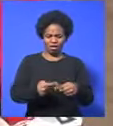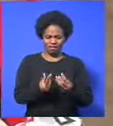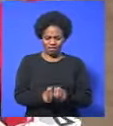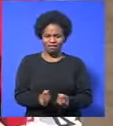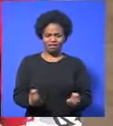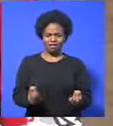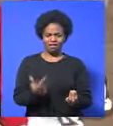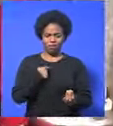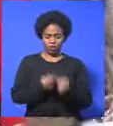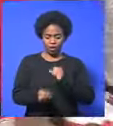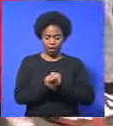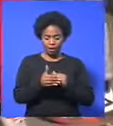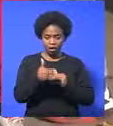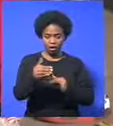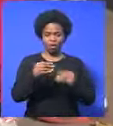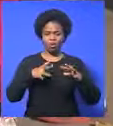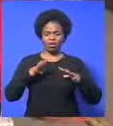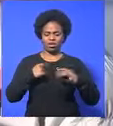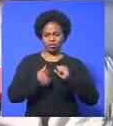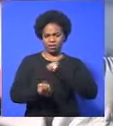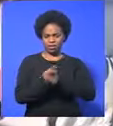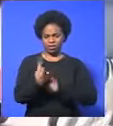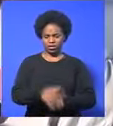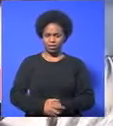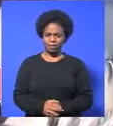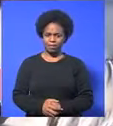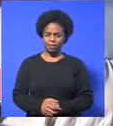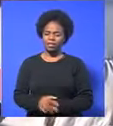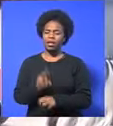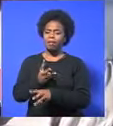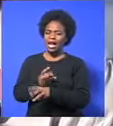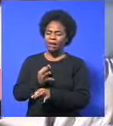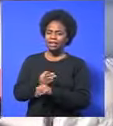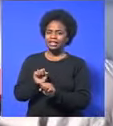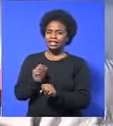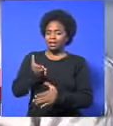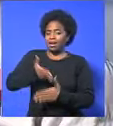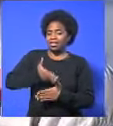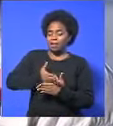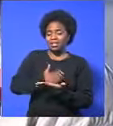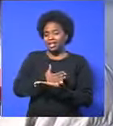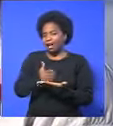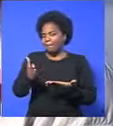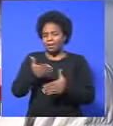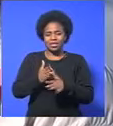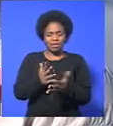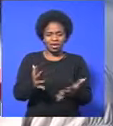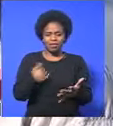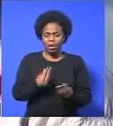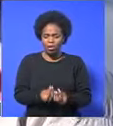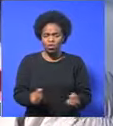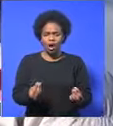for the remainder of the school holidays. Parents are working, or some of them are not, but the children are all running around in the